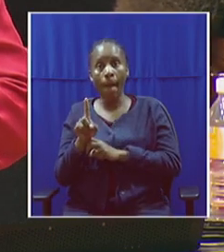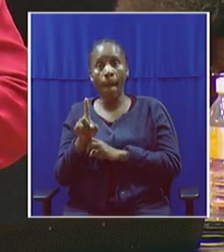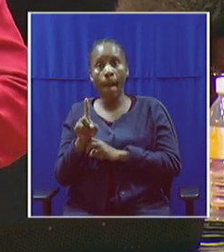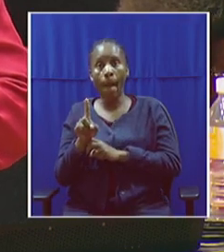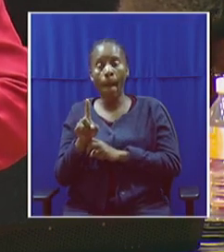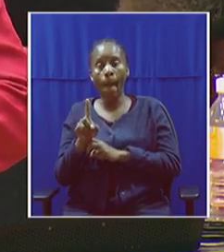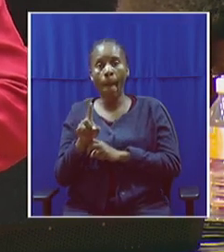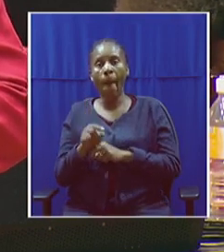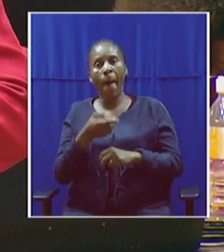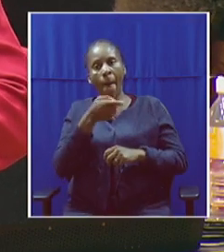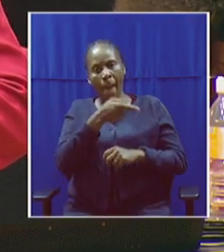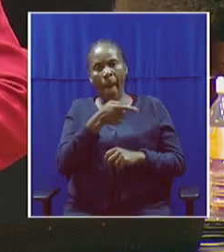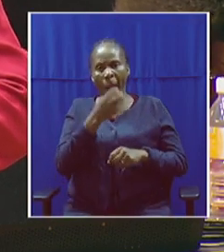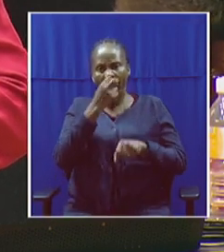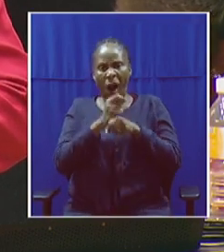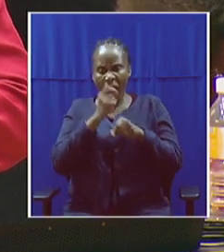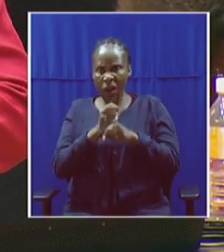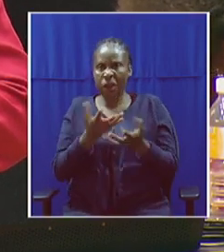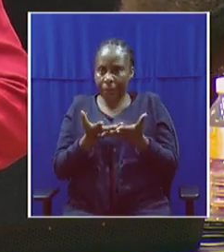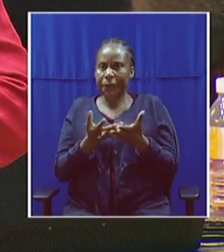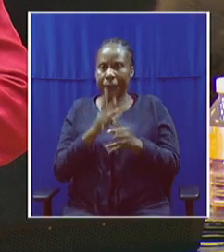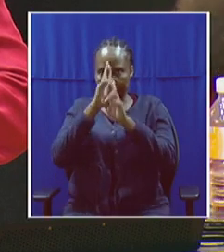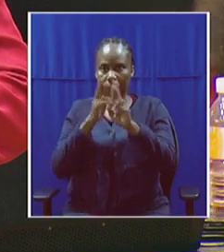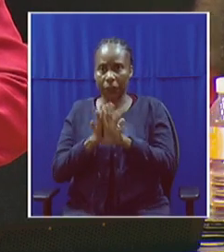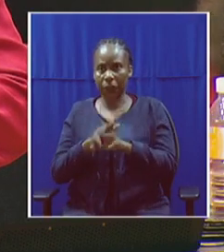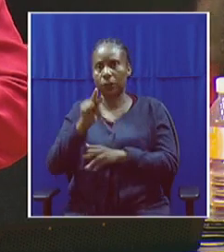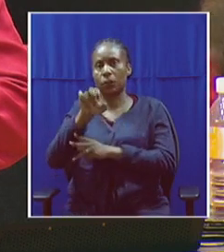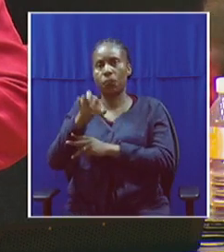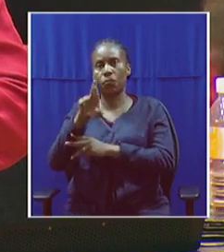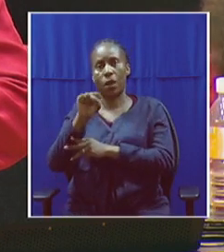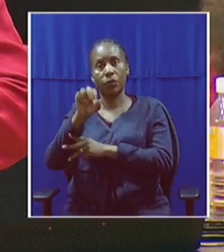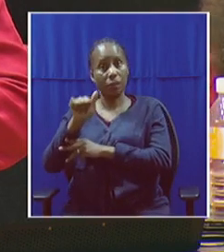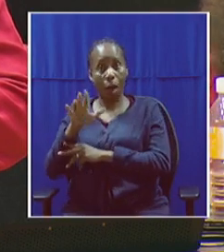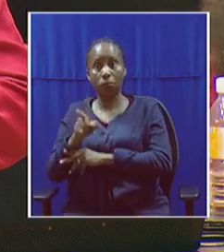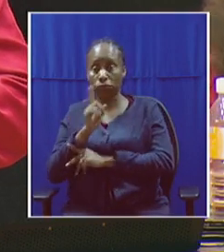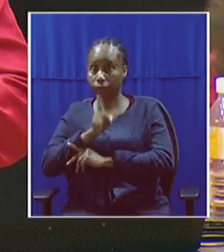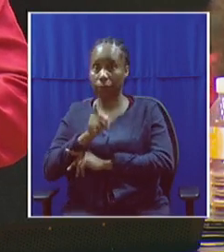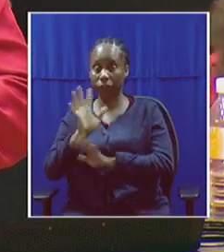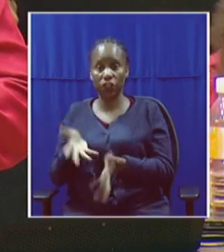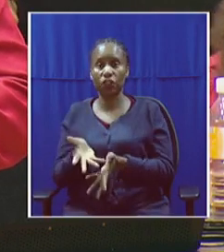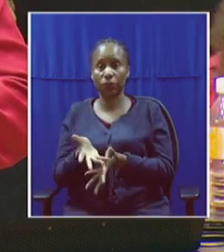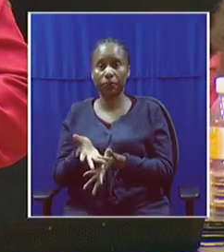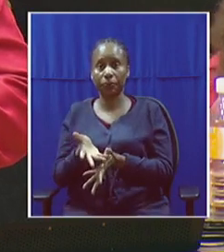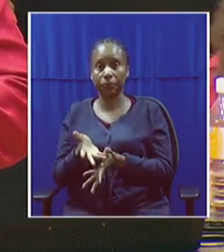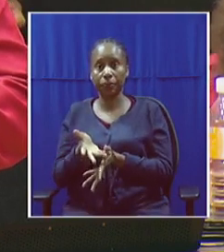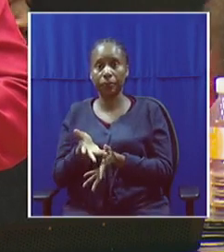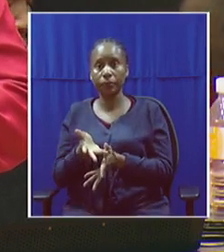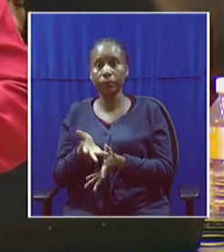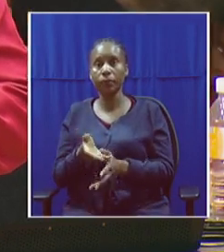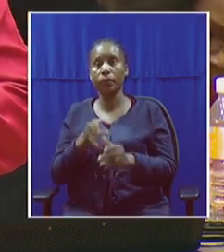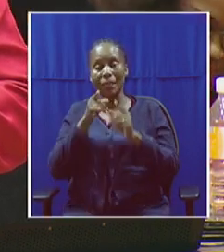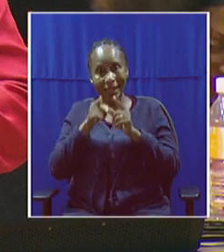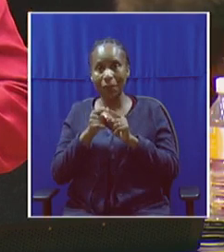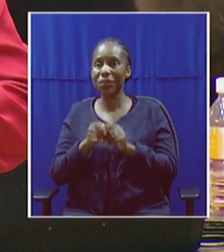comply with the nursa instructions in terms of call and then deal with the independent